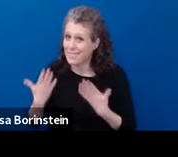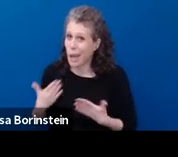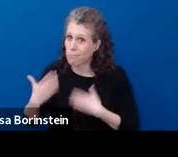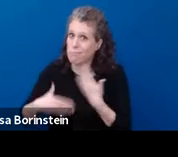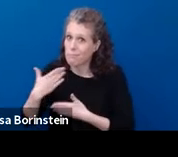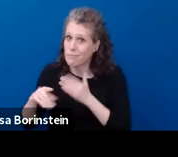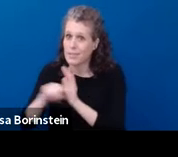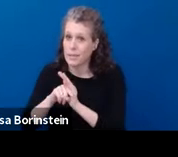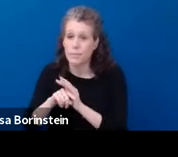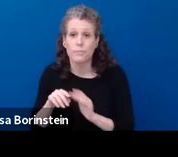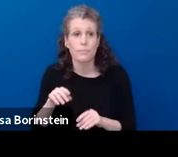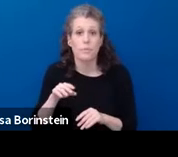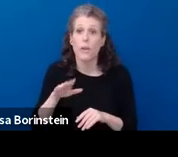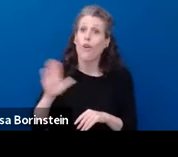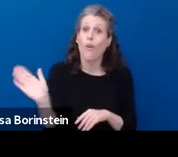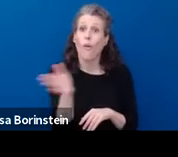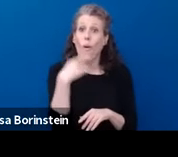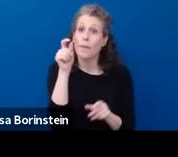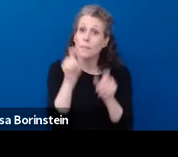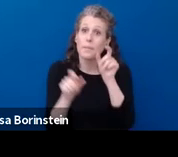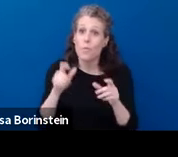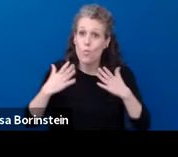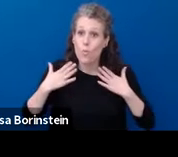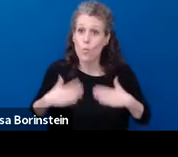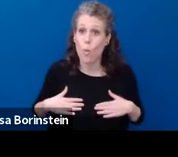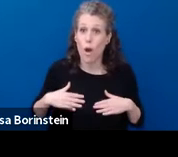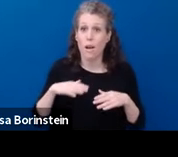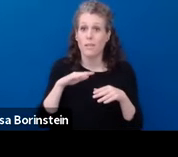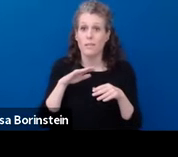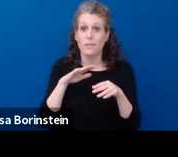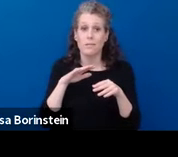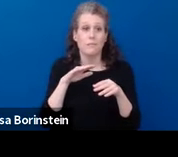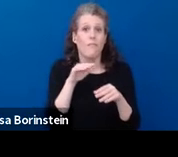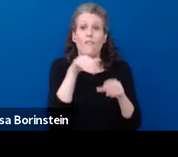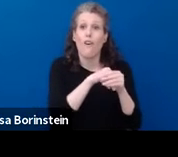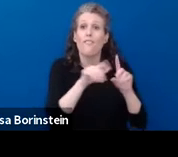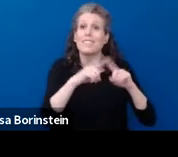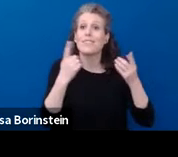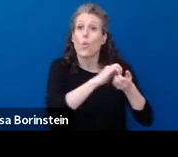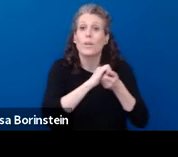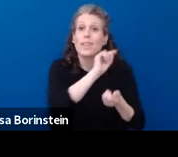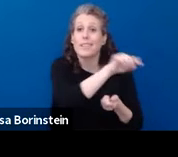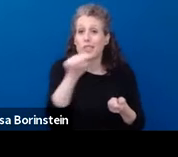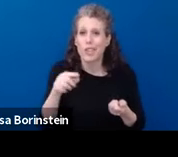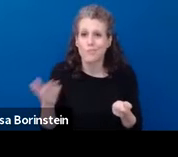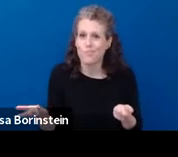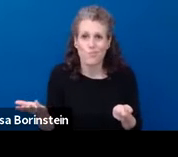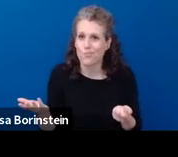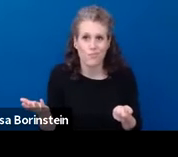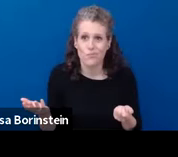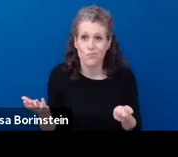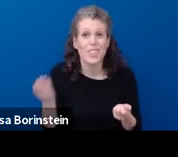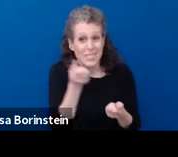wants to be a part of these organizations. Some people, actively